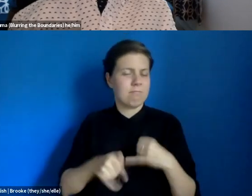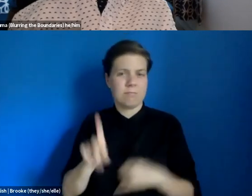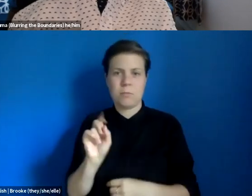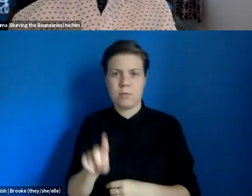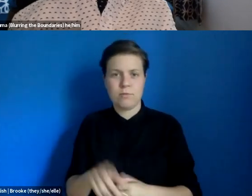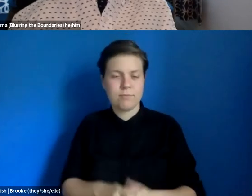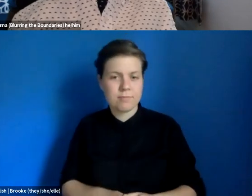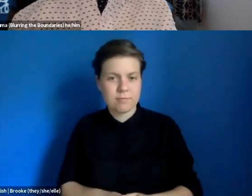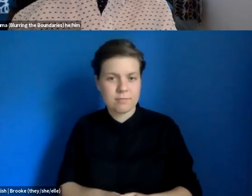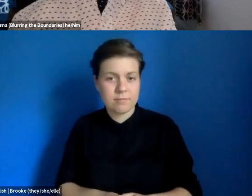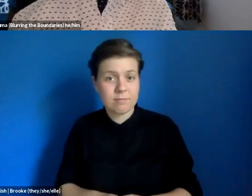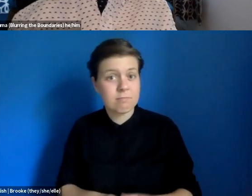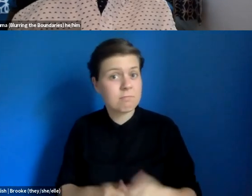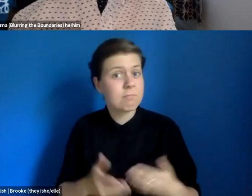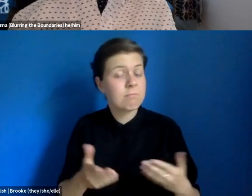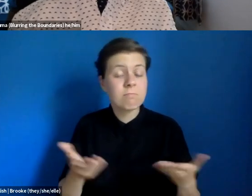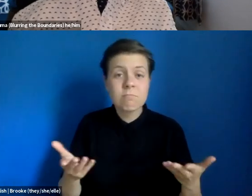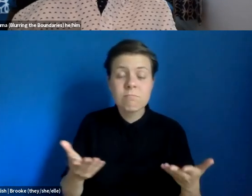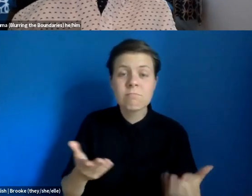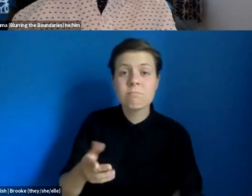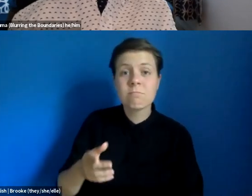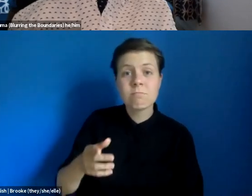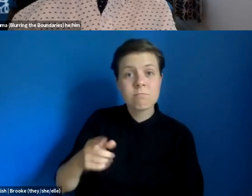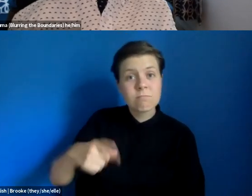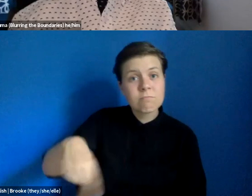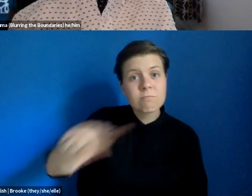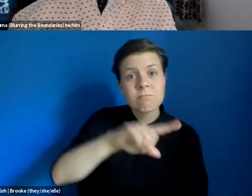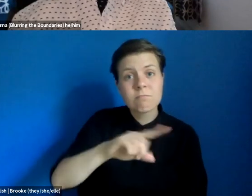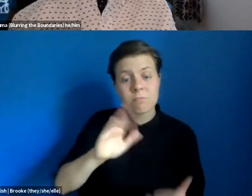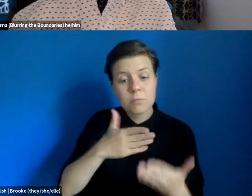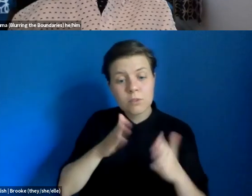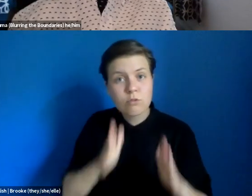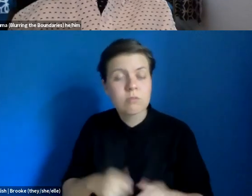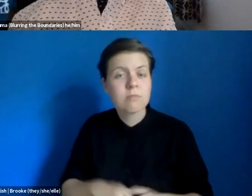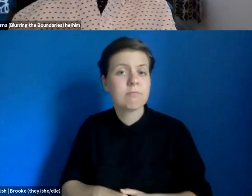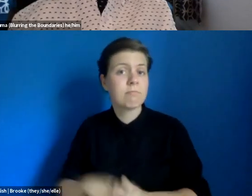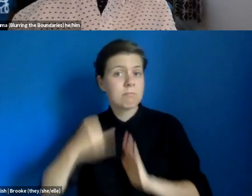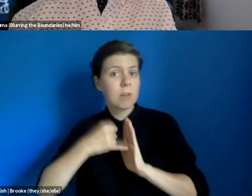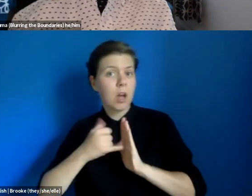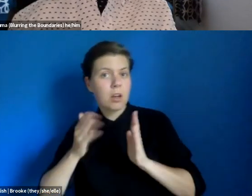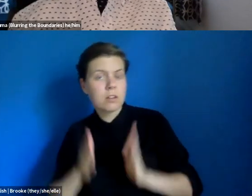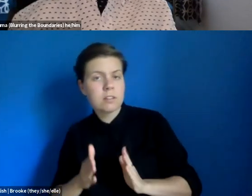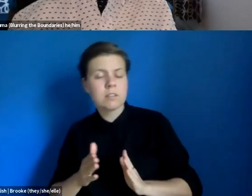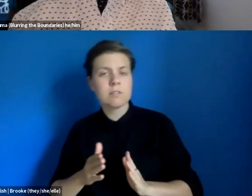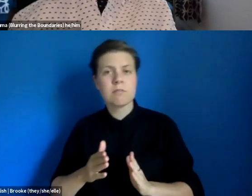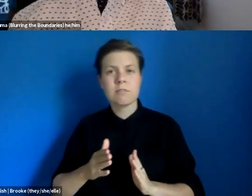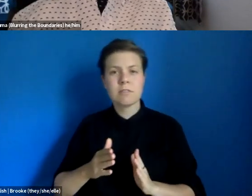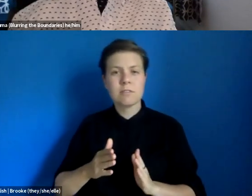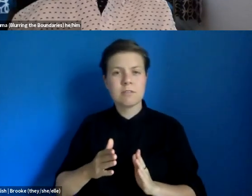artists that we know of, are there any artists, musicians that we can point people to? The